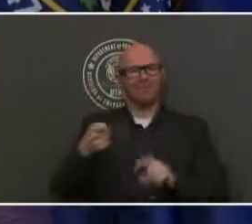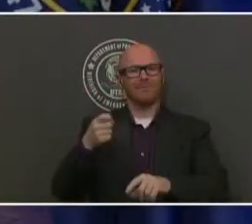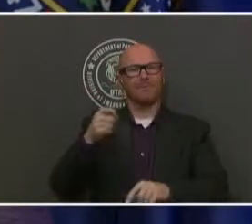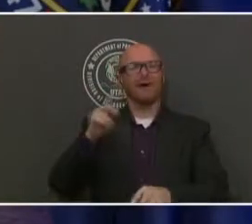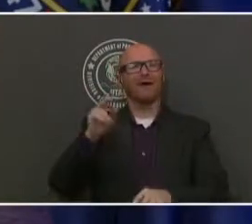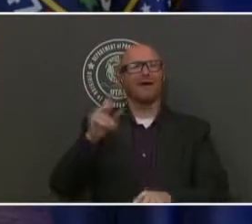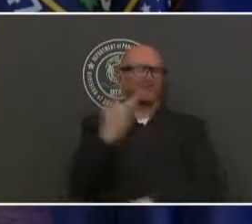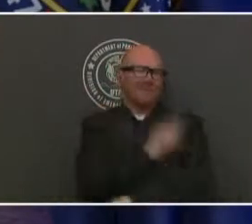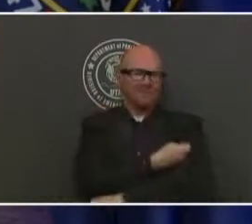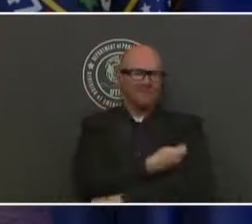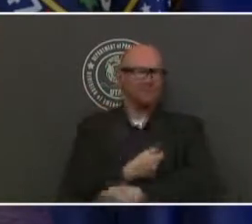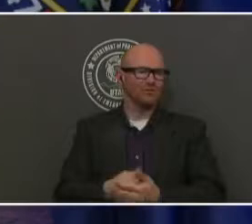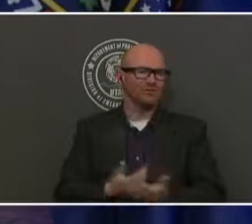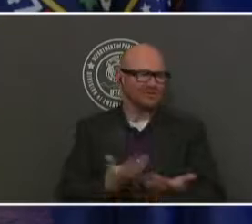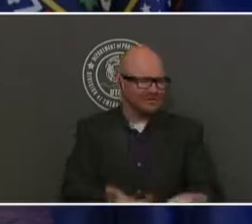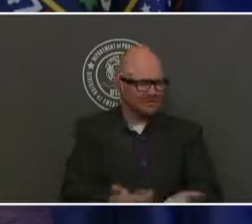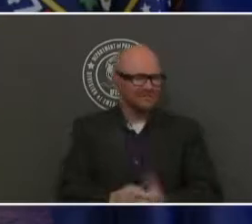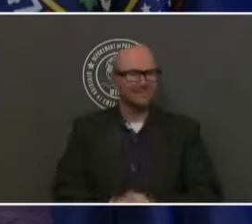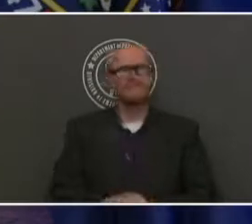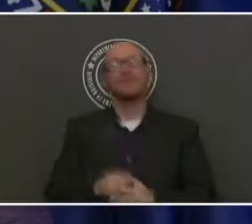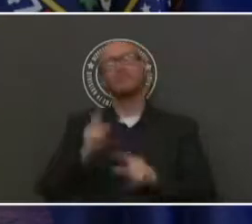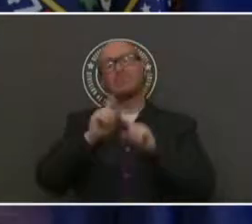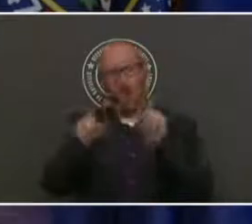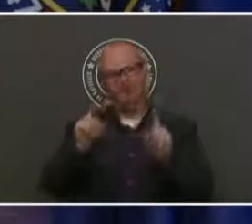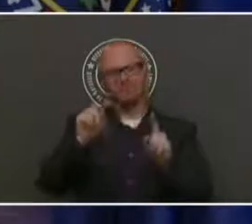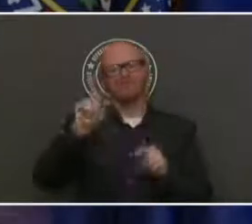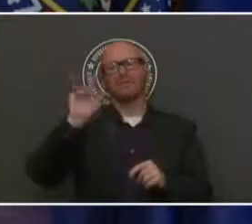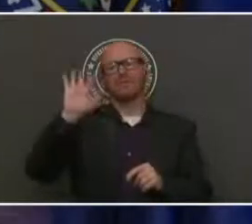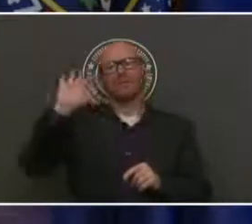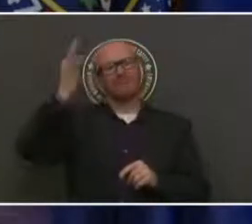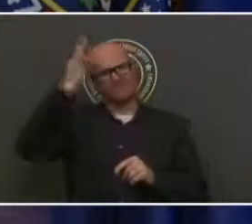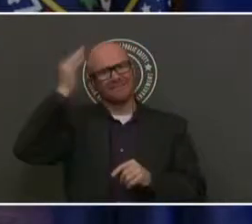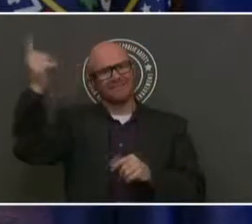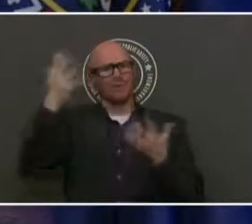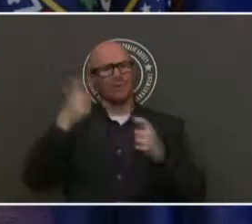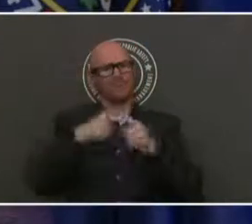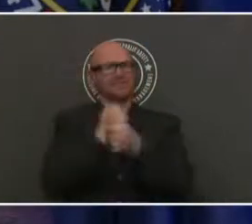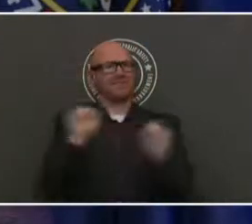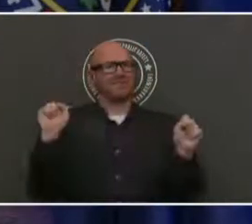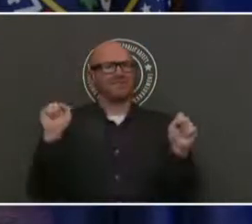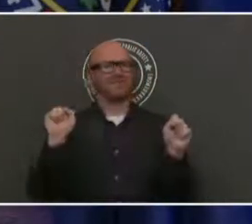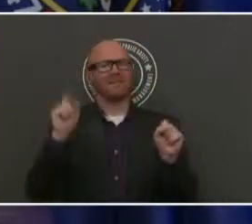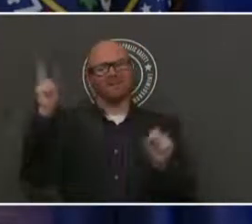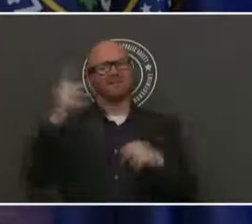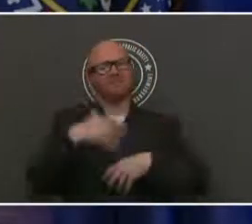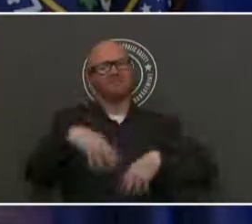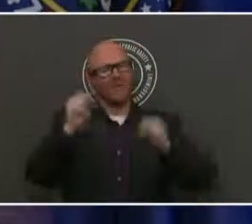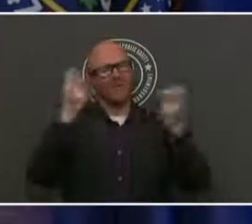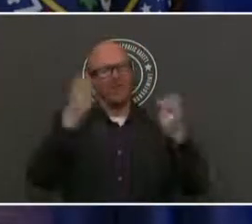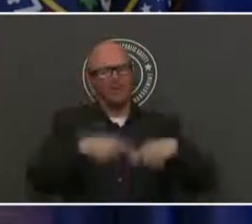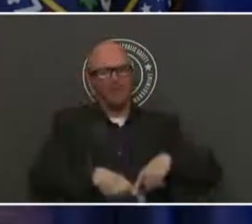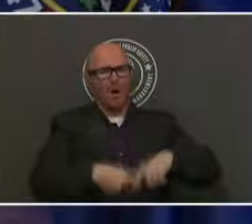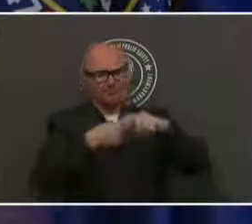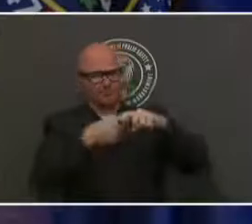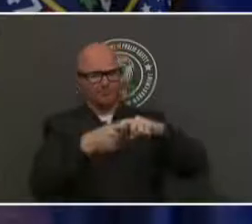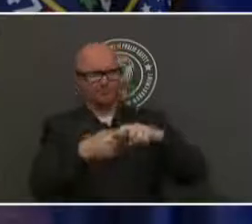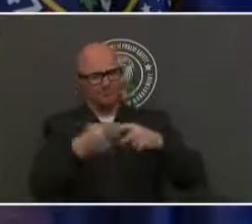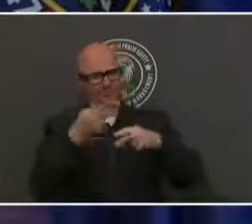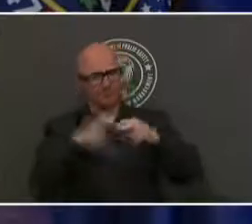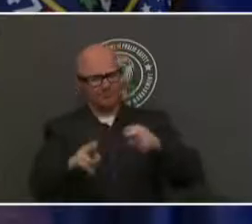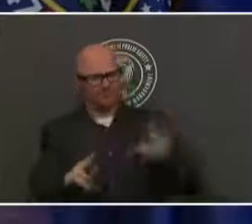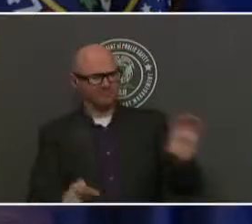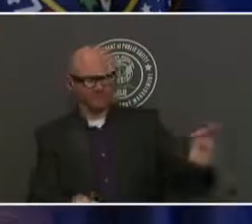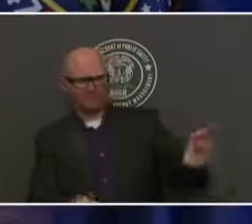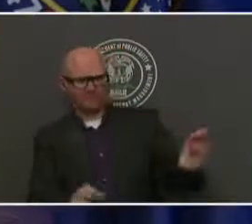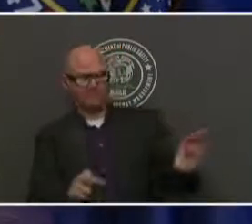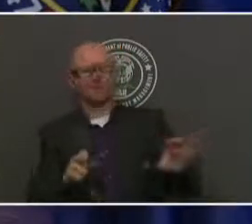safe. They're taking this pause to increase people's belief or